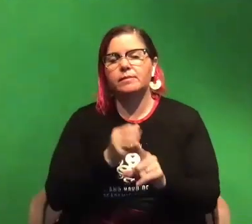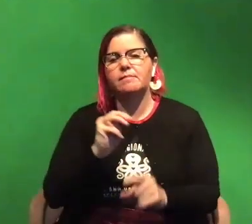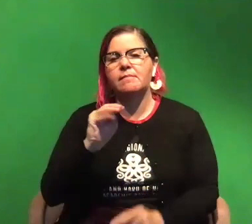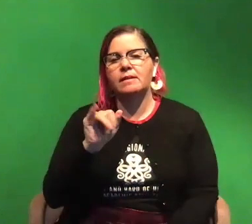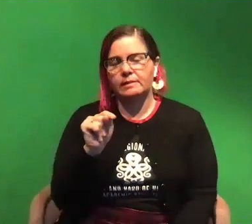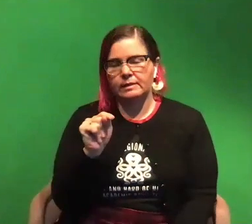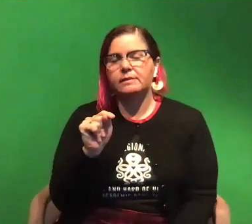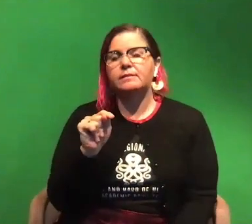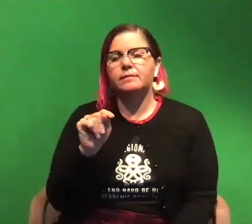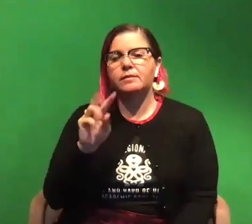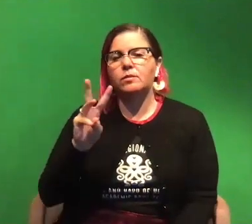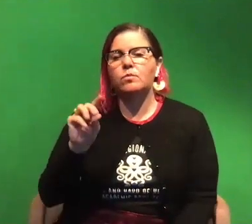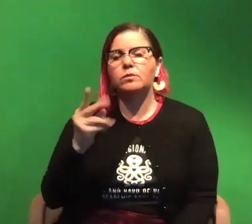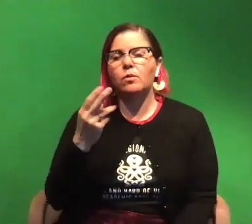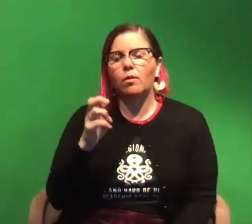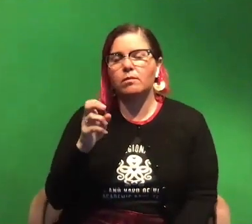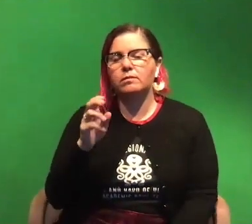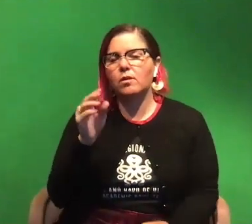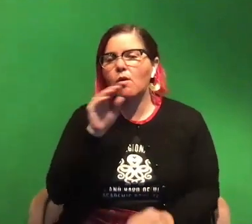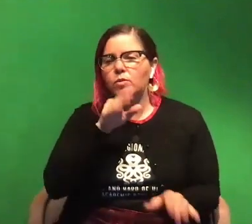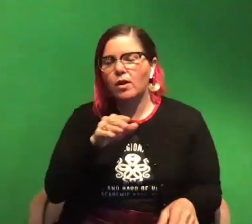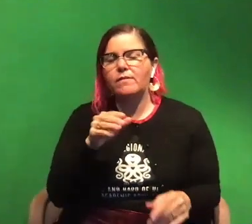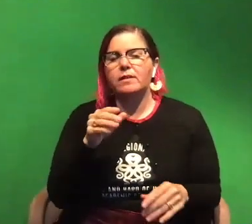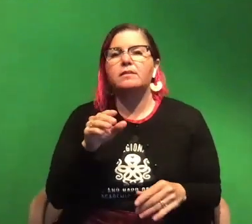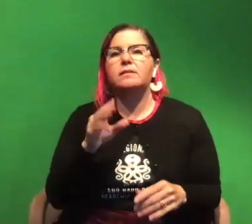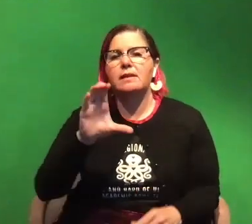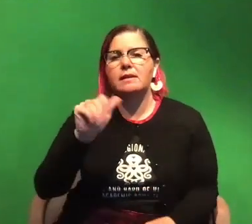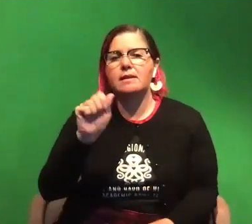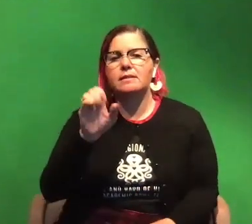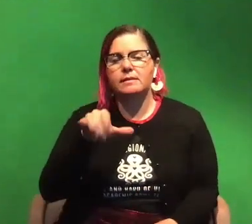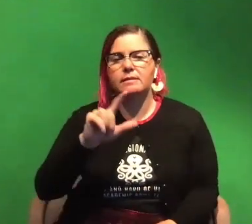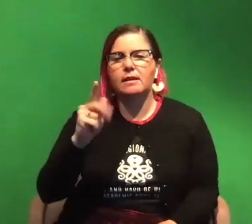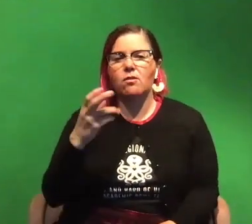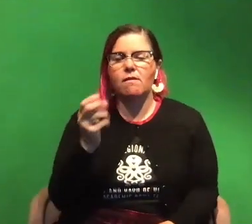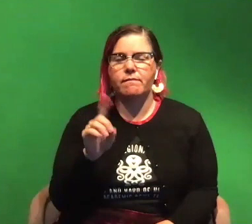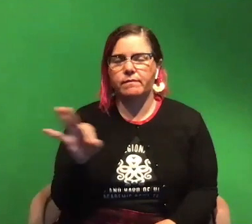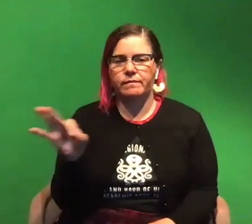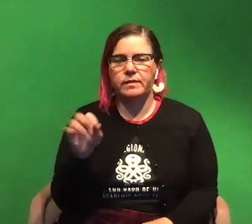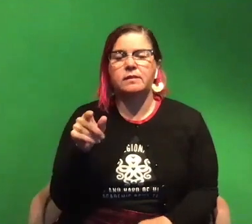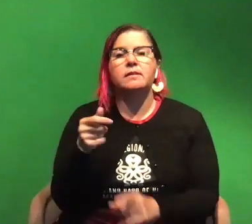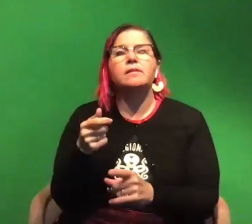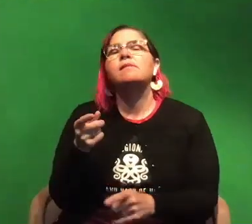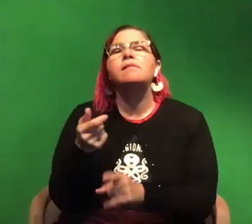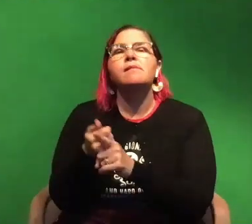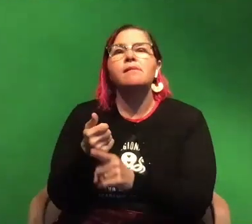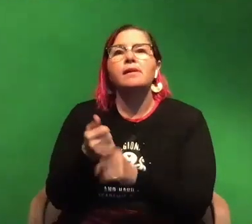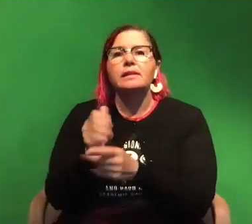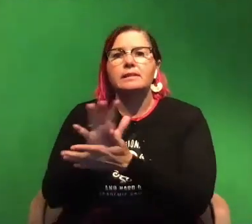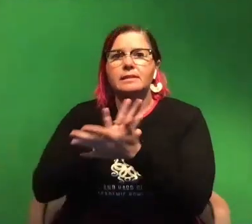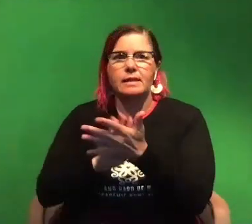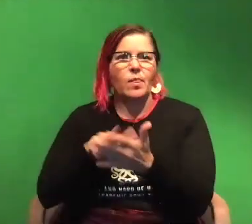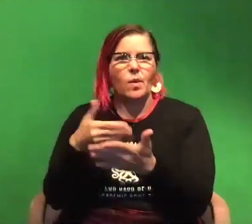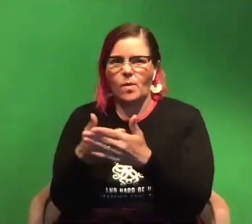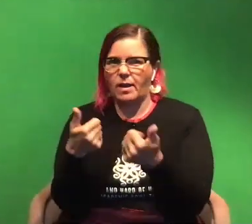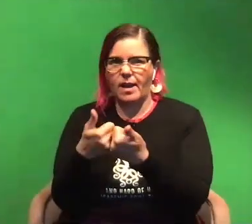the Woods Hole Oceanographic Institution. His name is Casey Zakharoff, and he basically designed the whole game for us, so